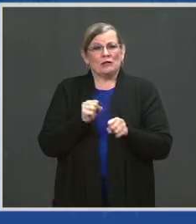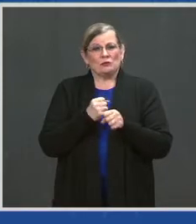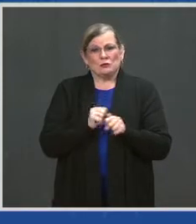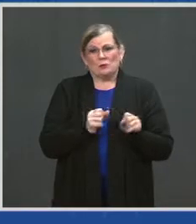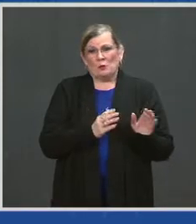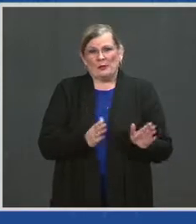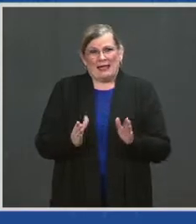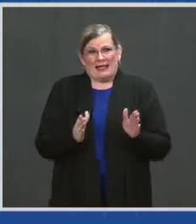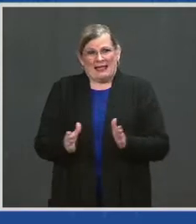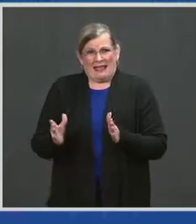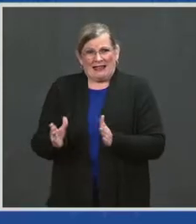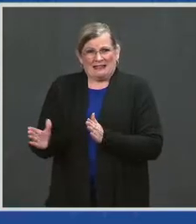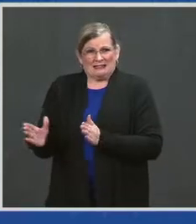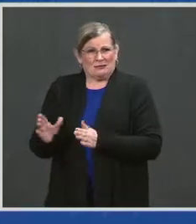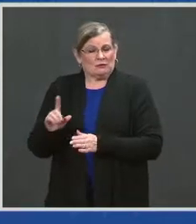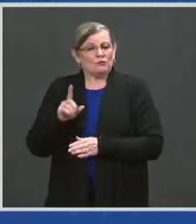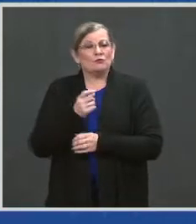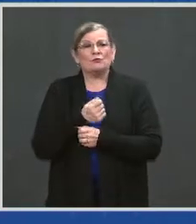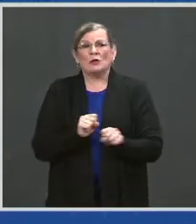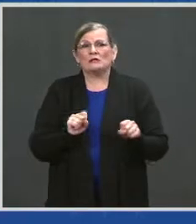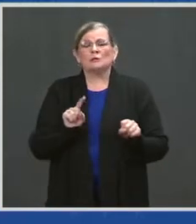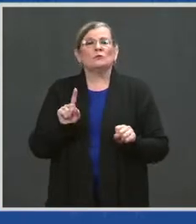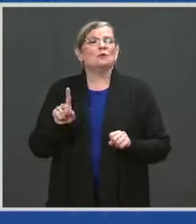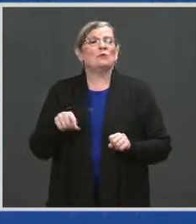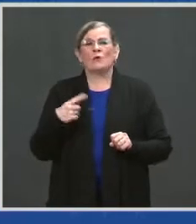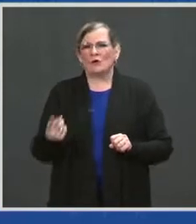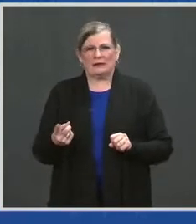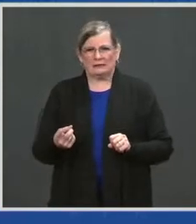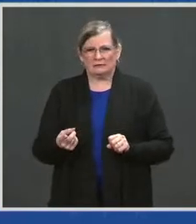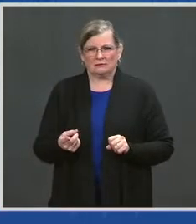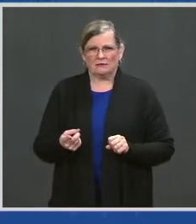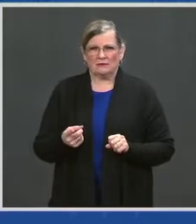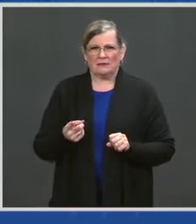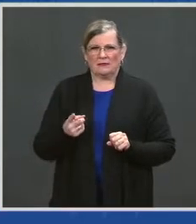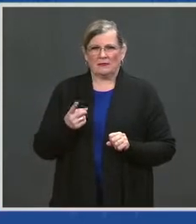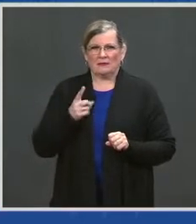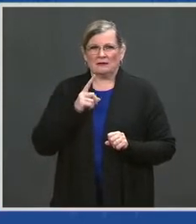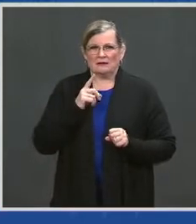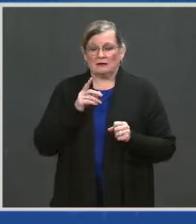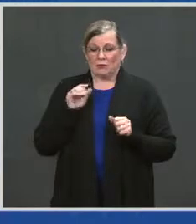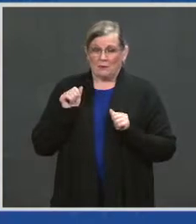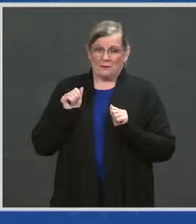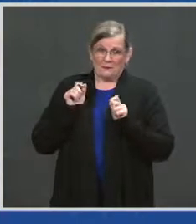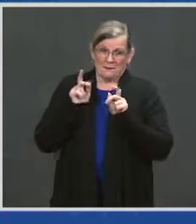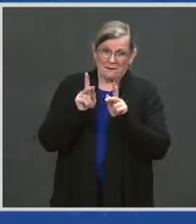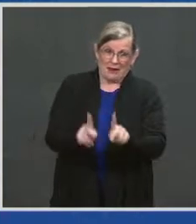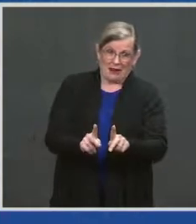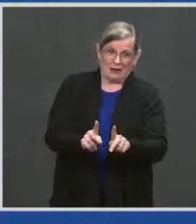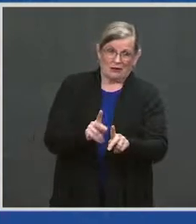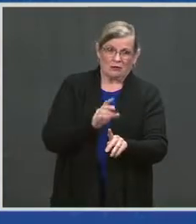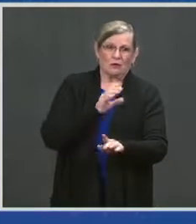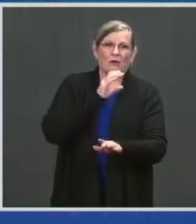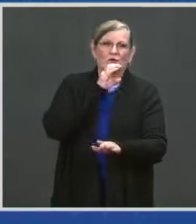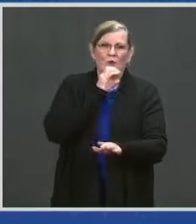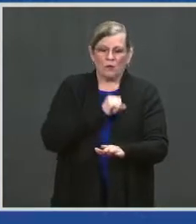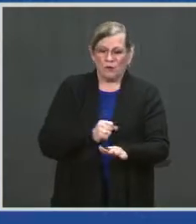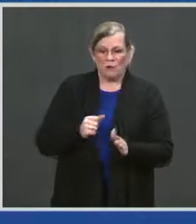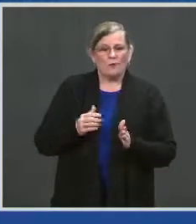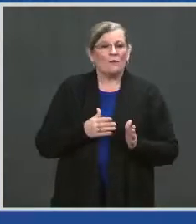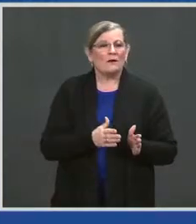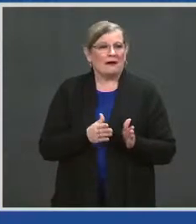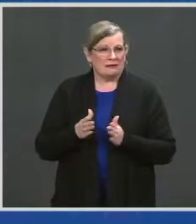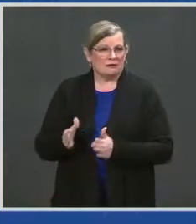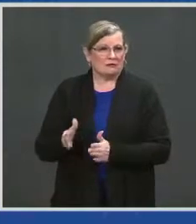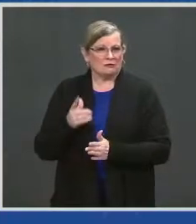feet, we need to do the hard work of building back better for good, for not just for a while, but for